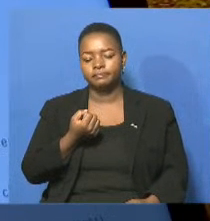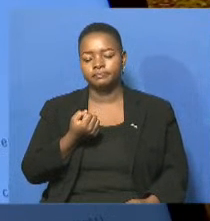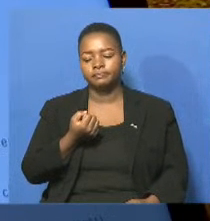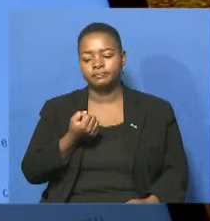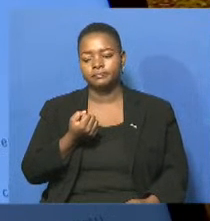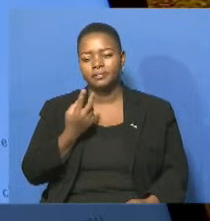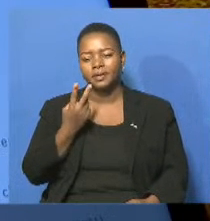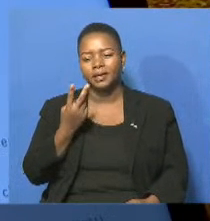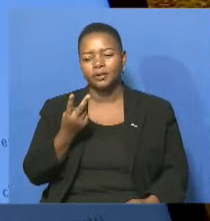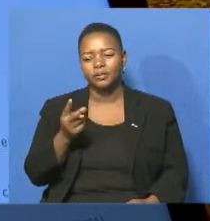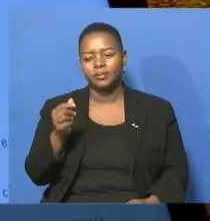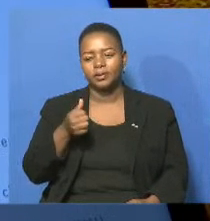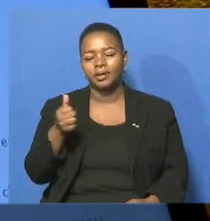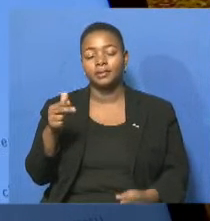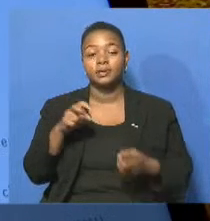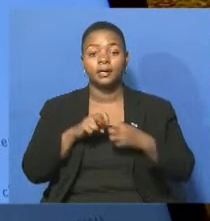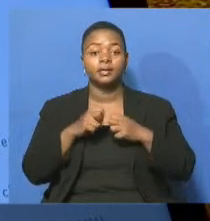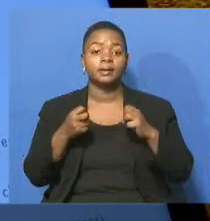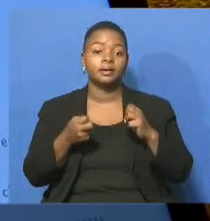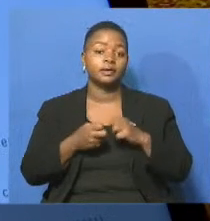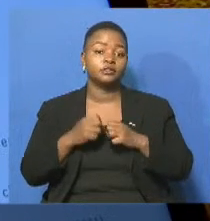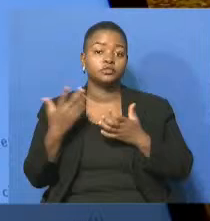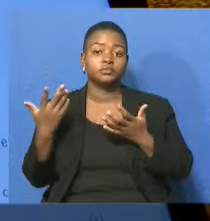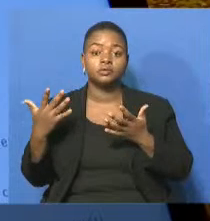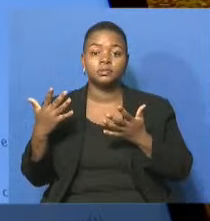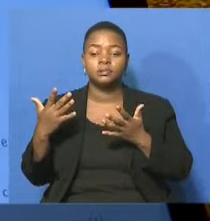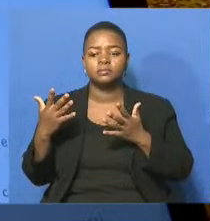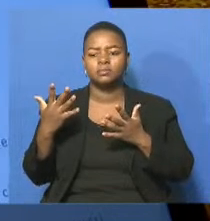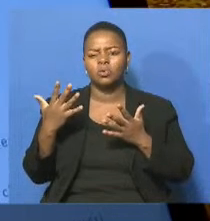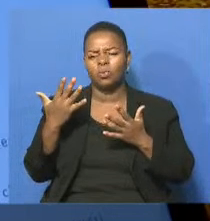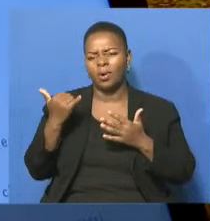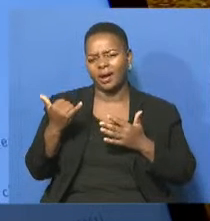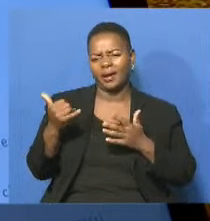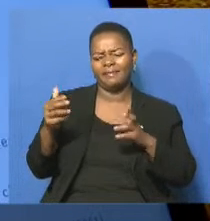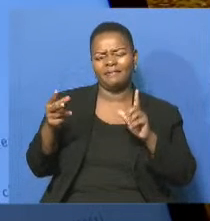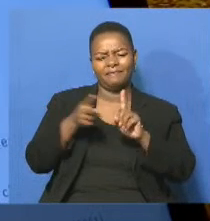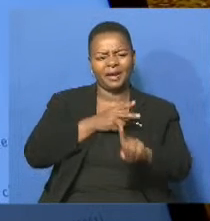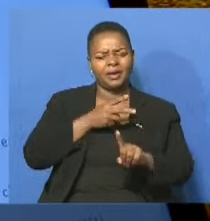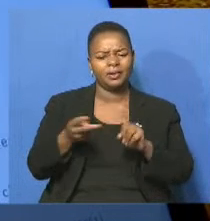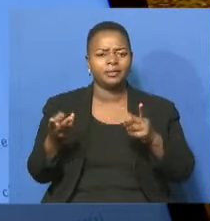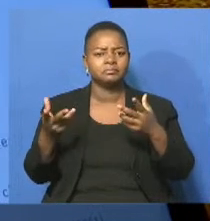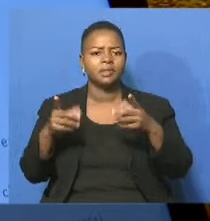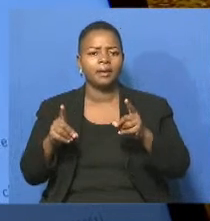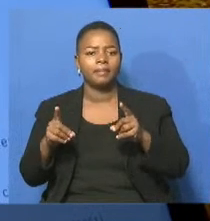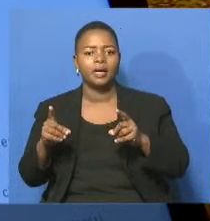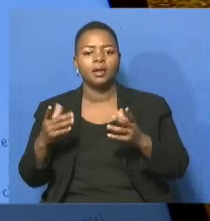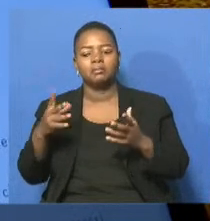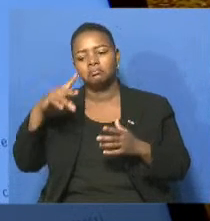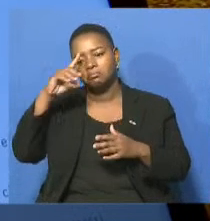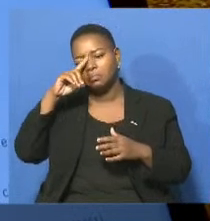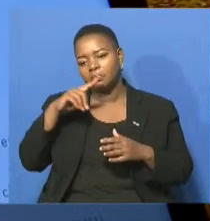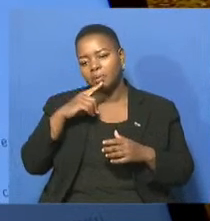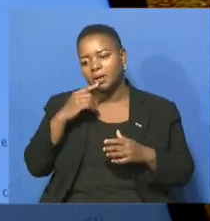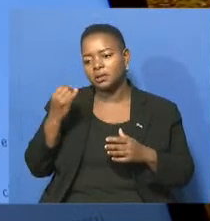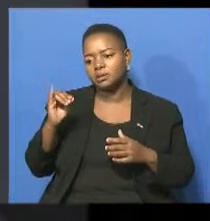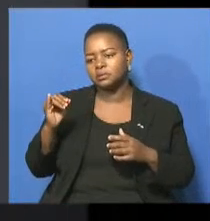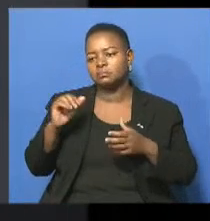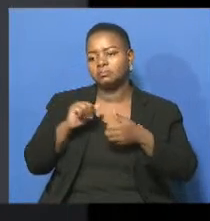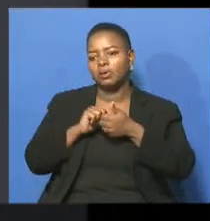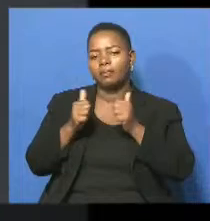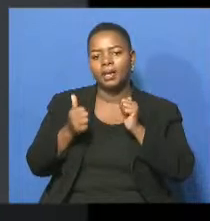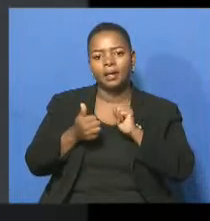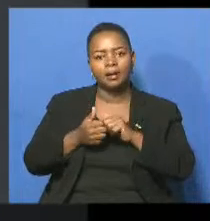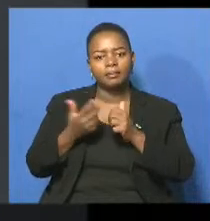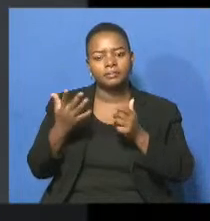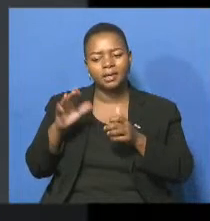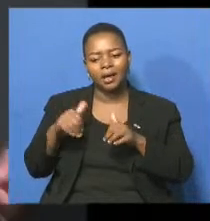You look at other issues such as the background of violence, parental issues, how somebody was raised up.